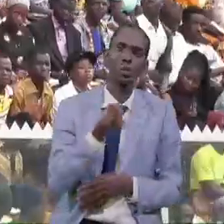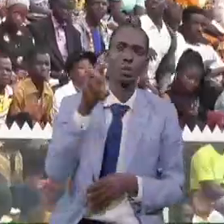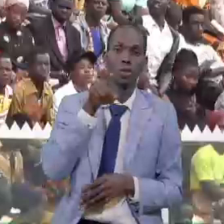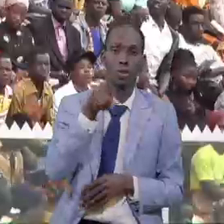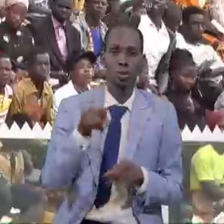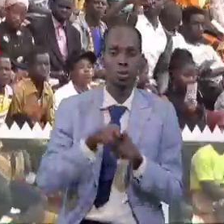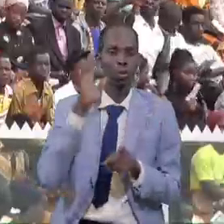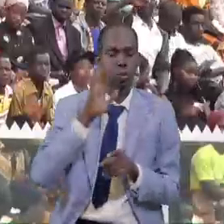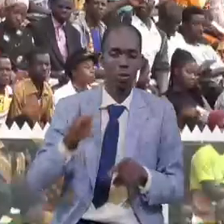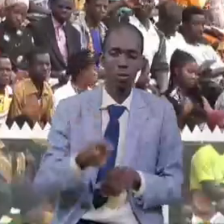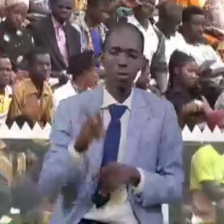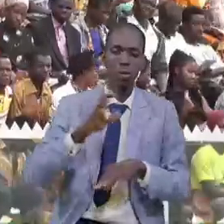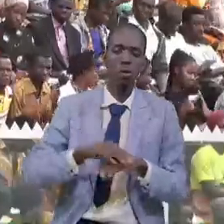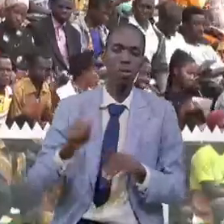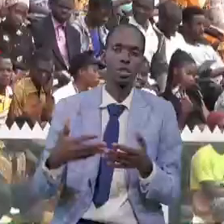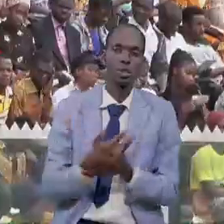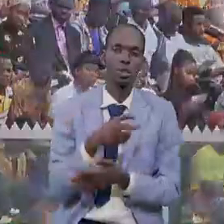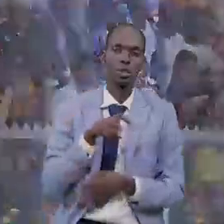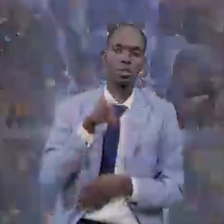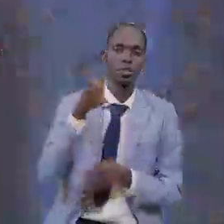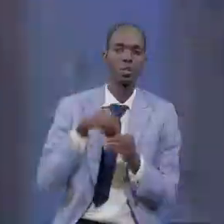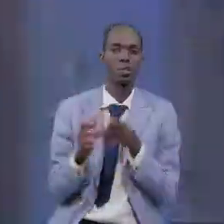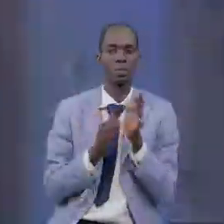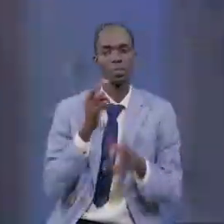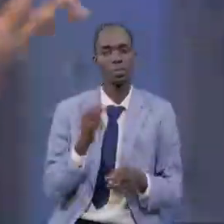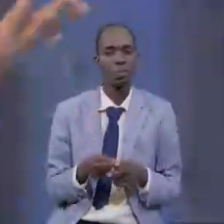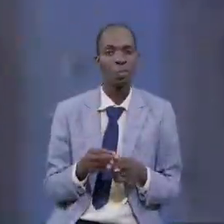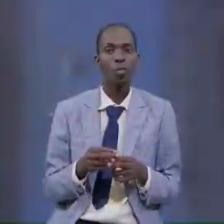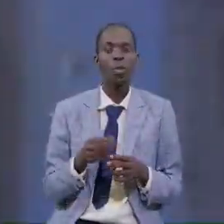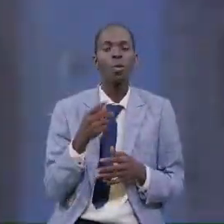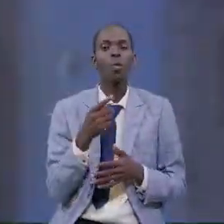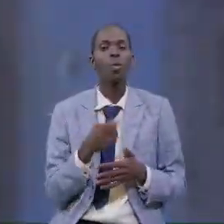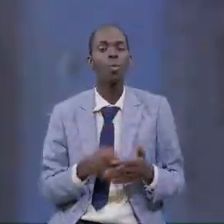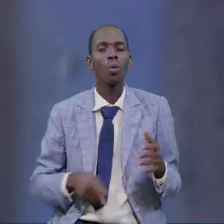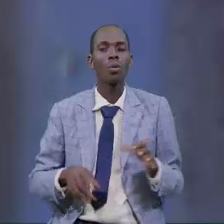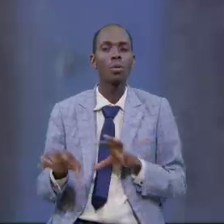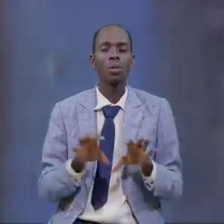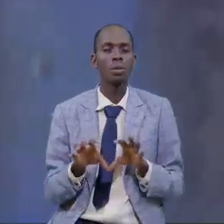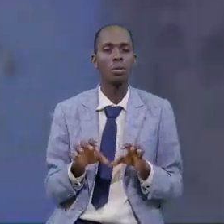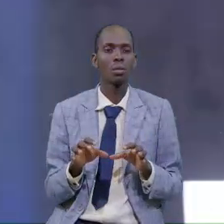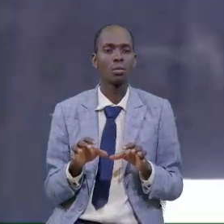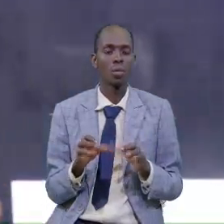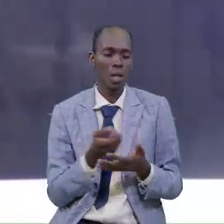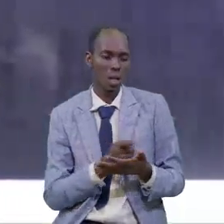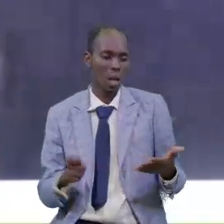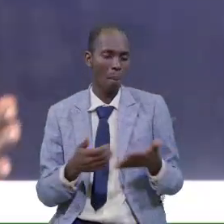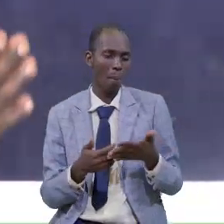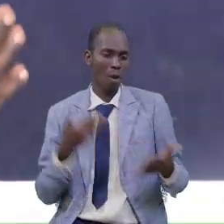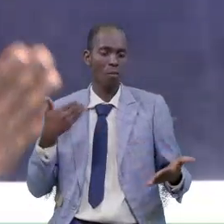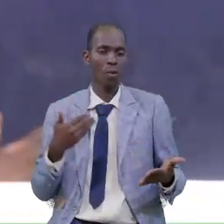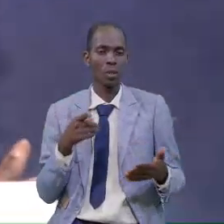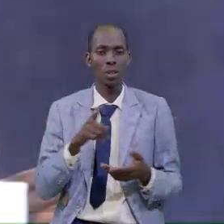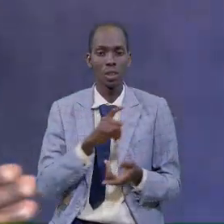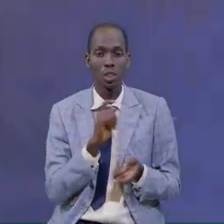What did he write before he had that change? No record. What did